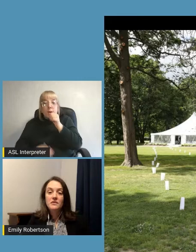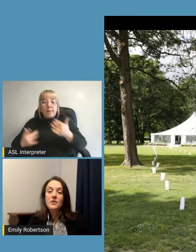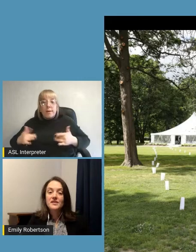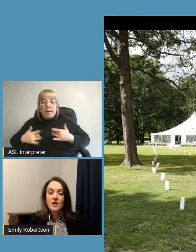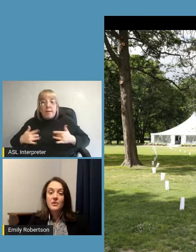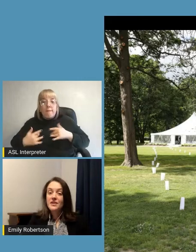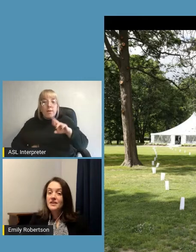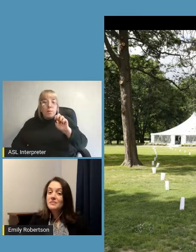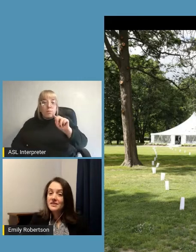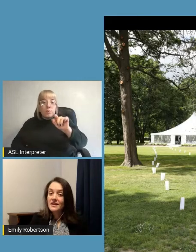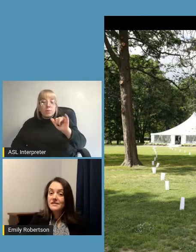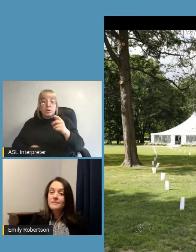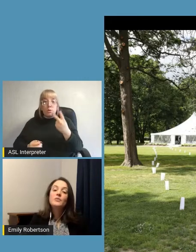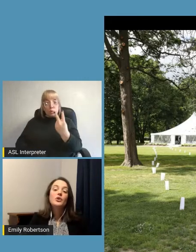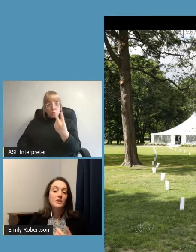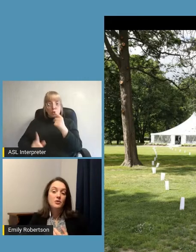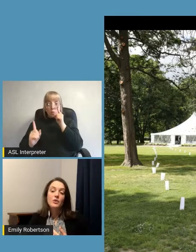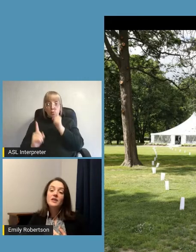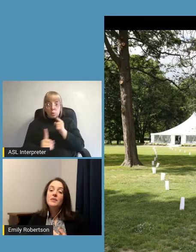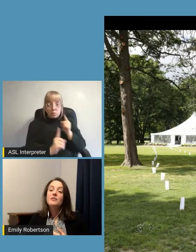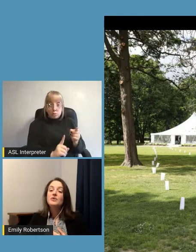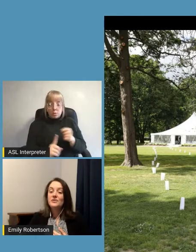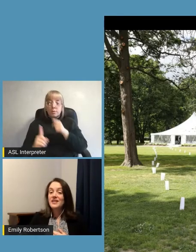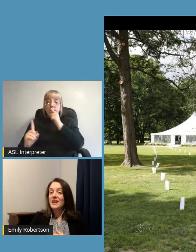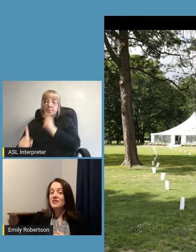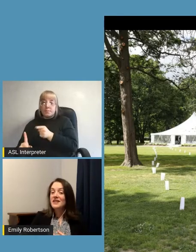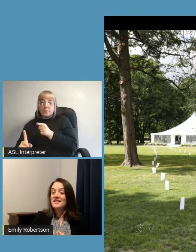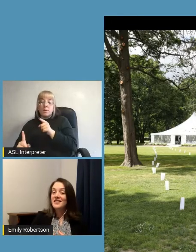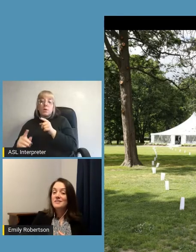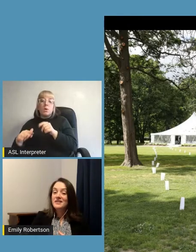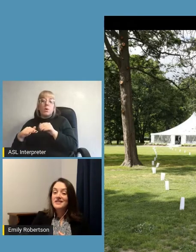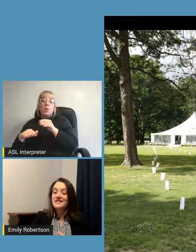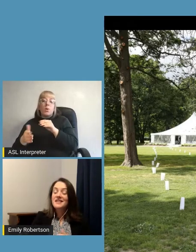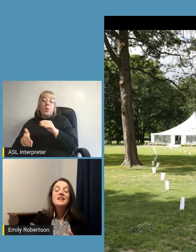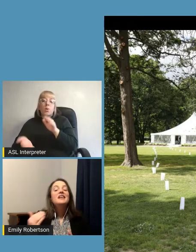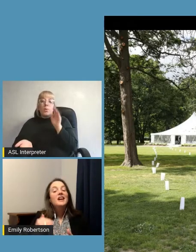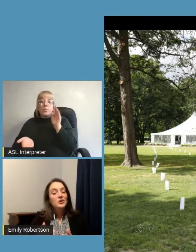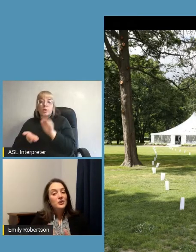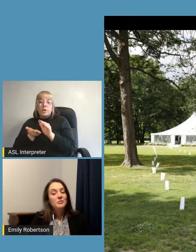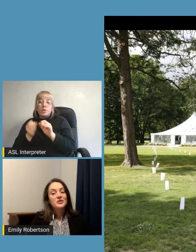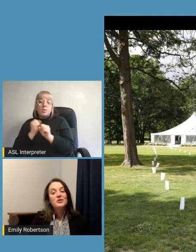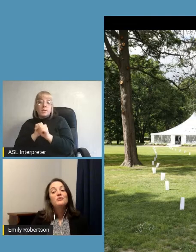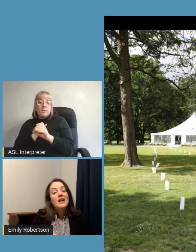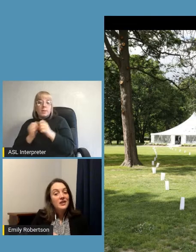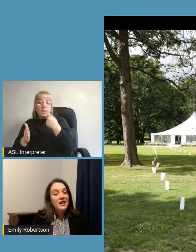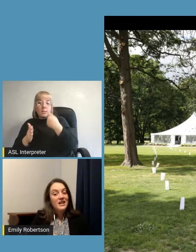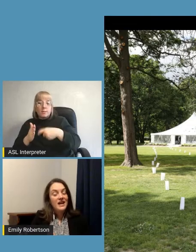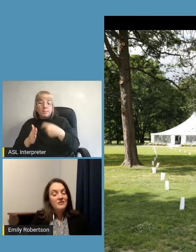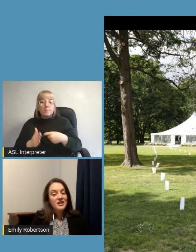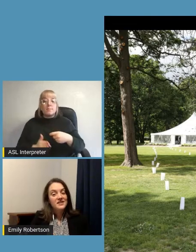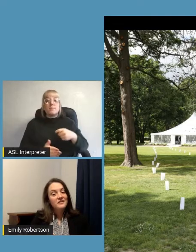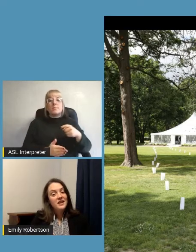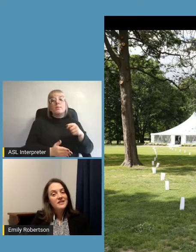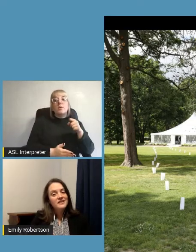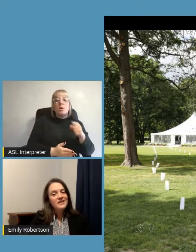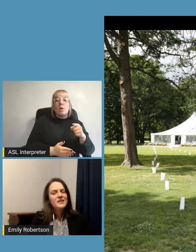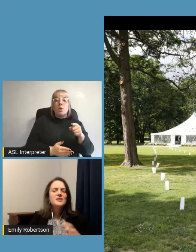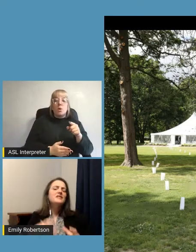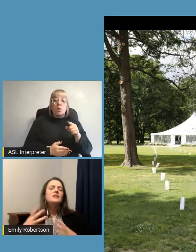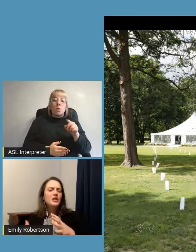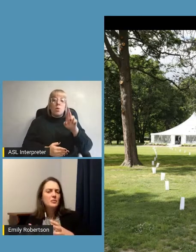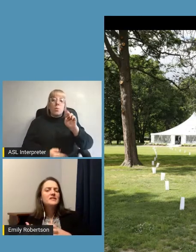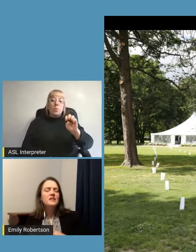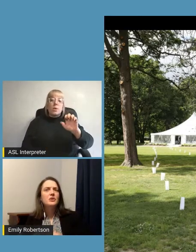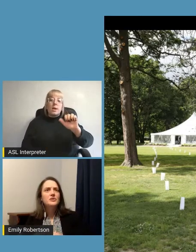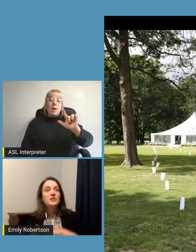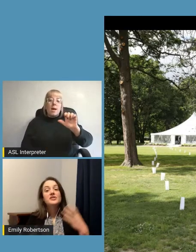goals that we focus on within this business. Goal number 1 being reducing advertising expenses, and goal number 2, reallocating advertising funds. So this